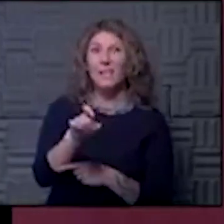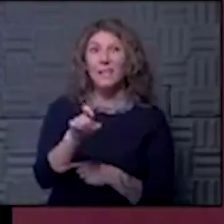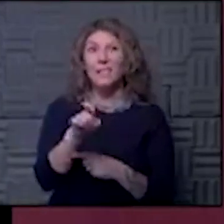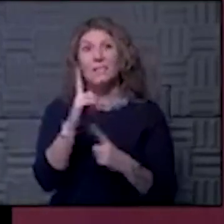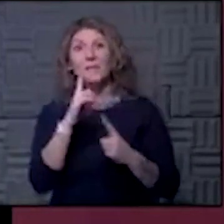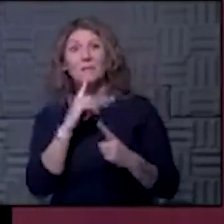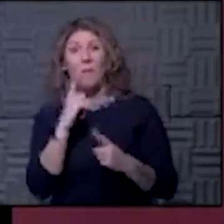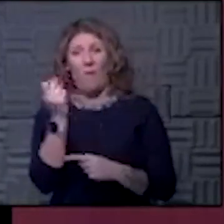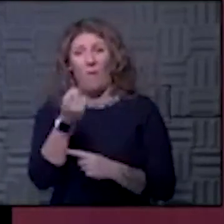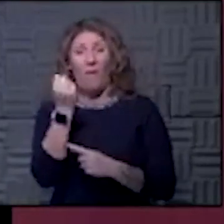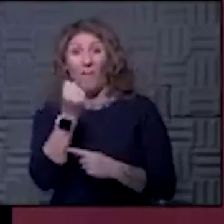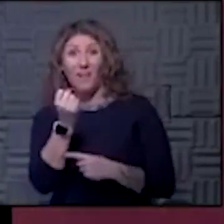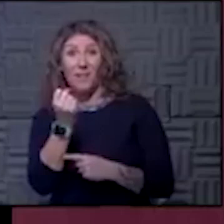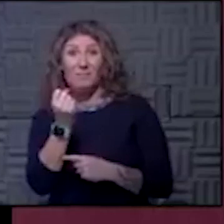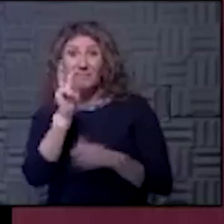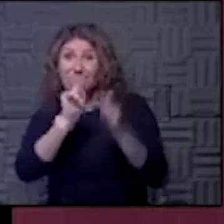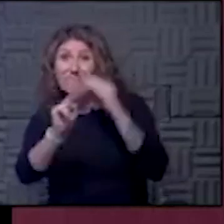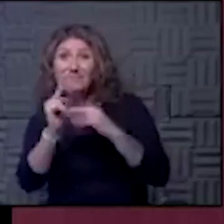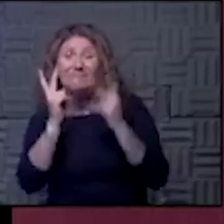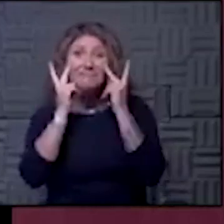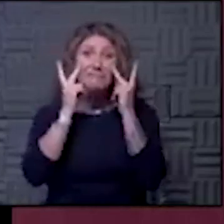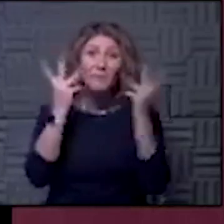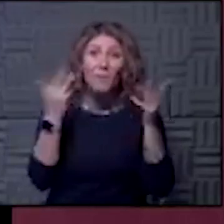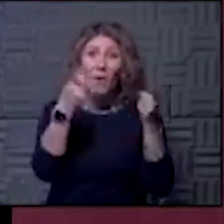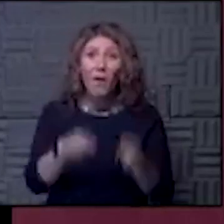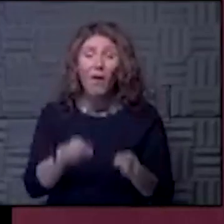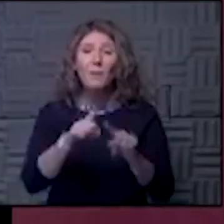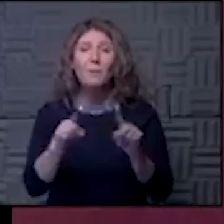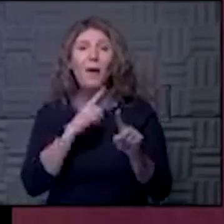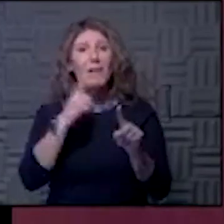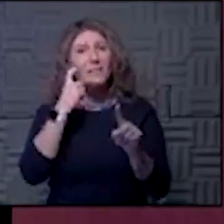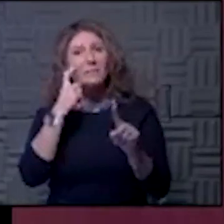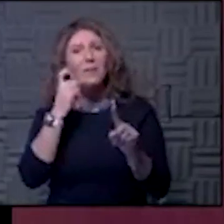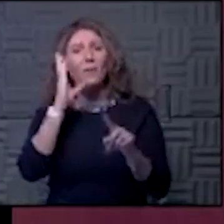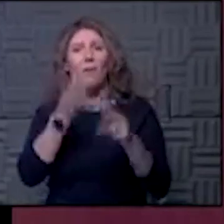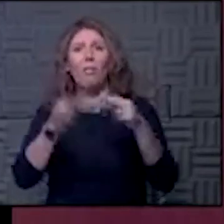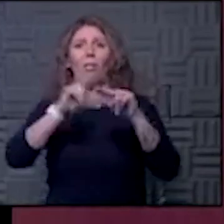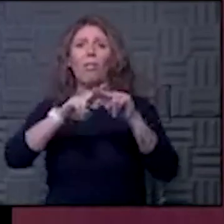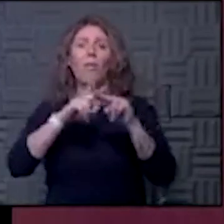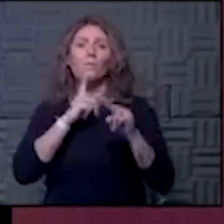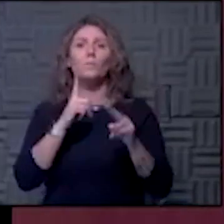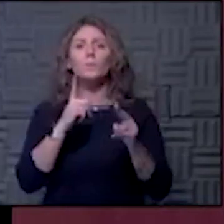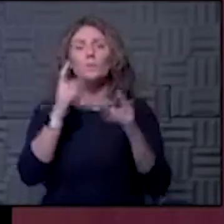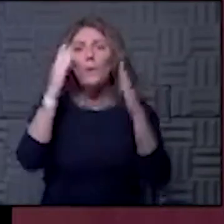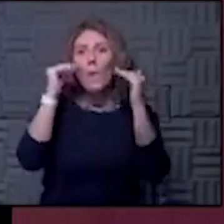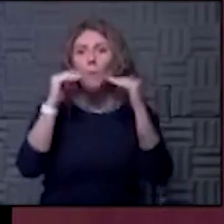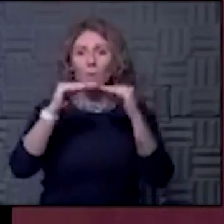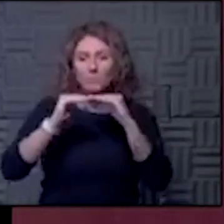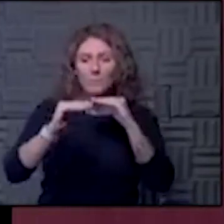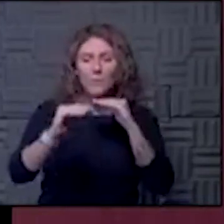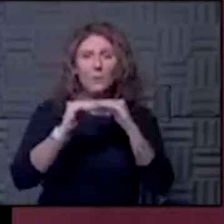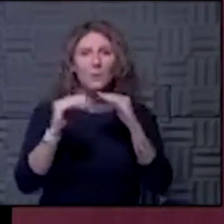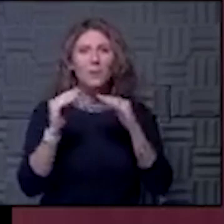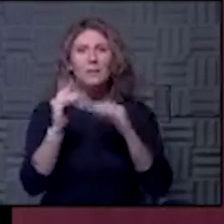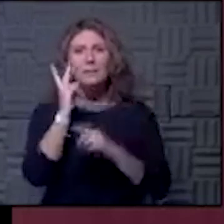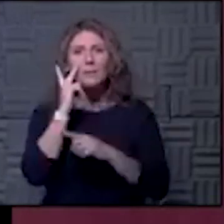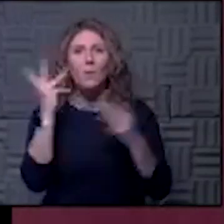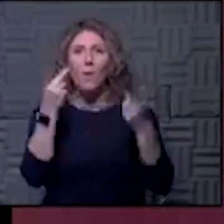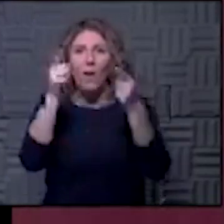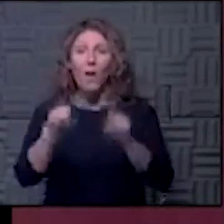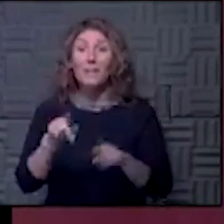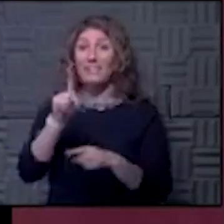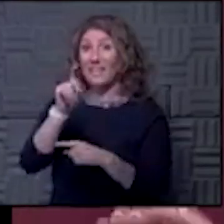ride the wave and see where it takes, but I suspect it's going to increase. I had hopes for stability. We'll see what happens with that. The Kansas